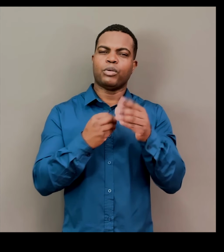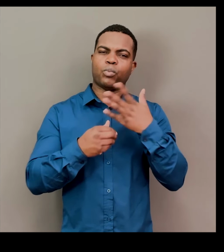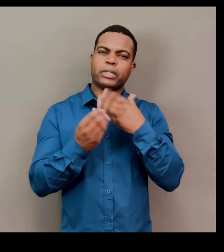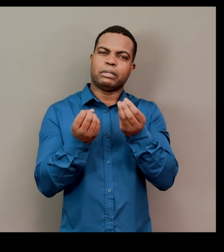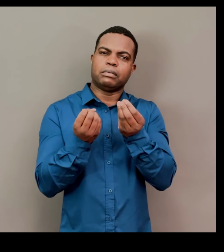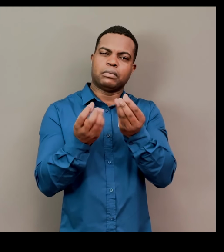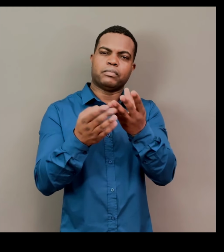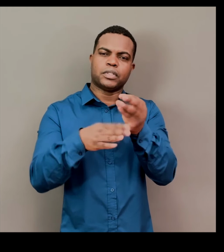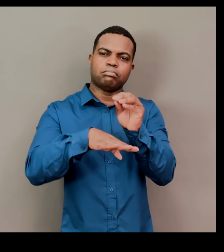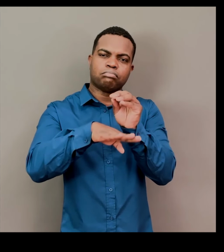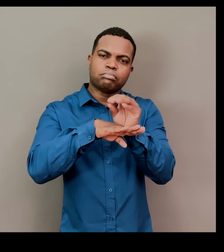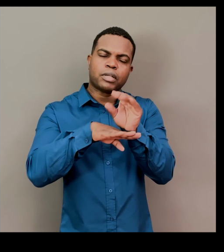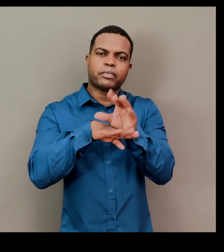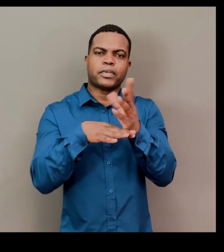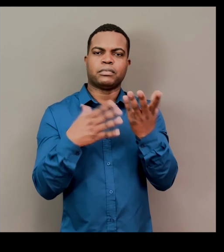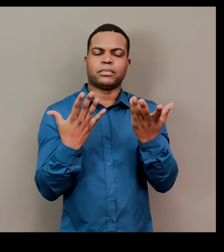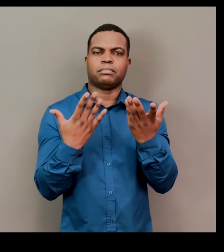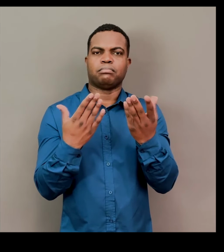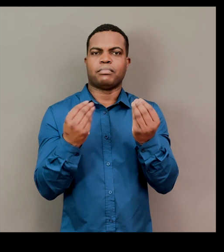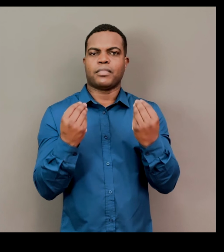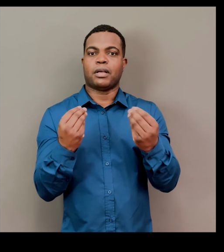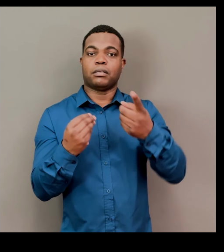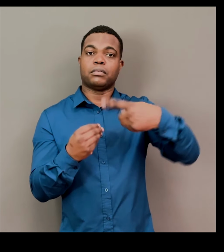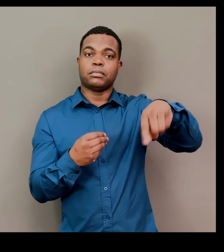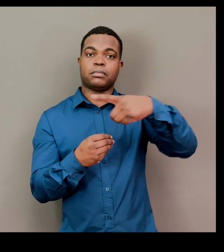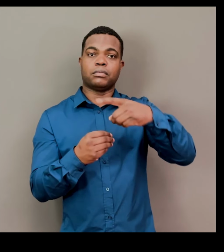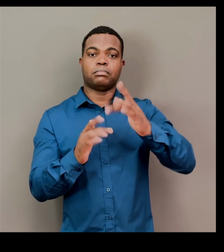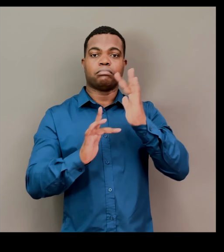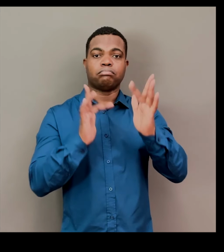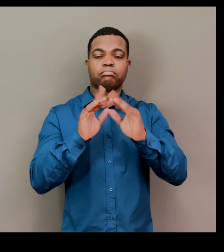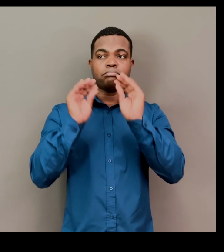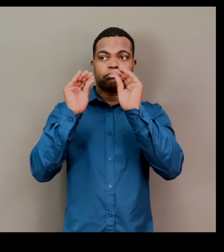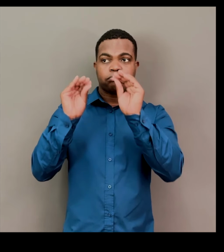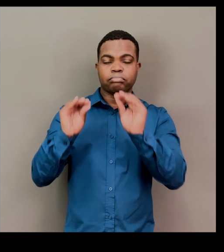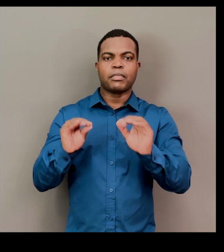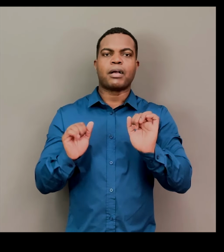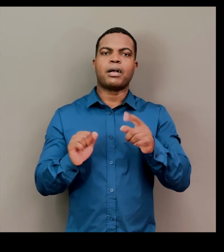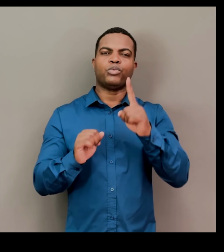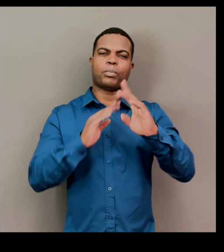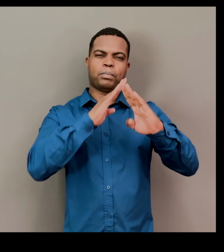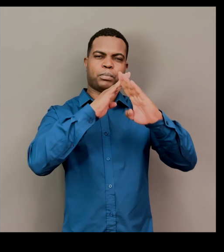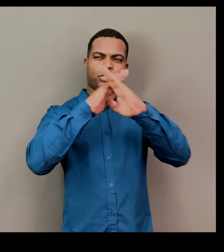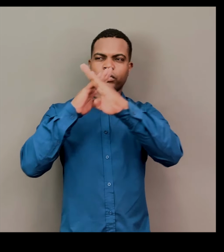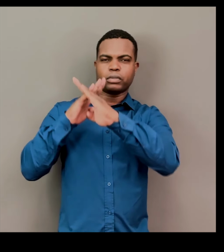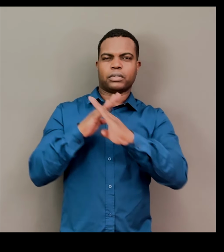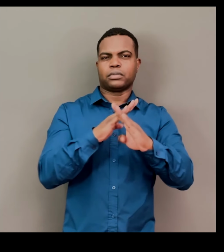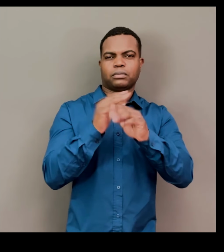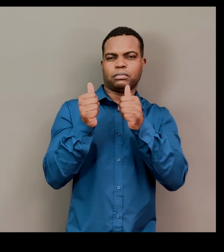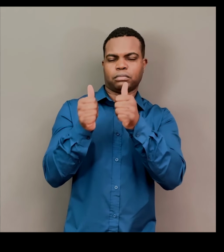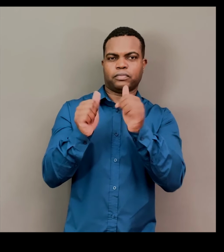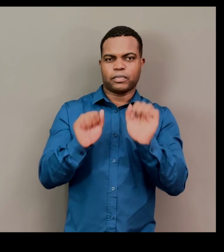some advices on how to protect your identity on social media.